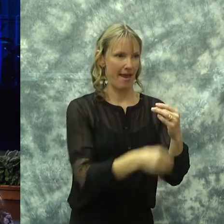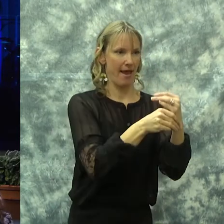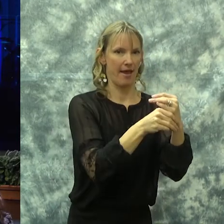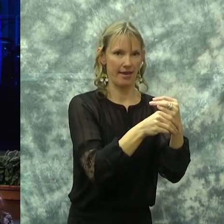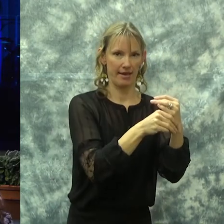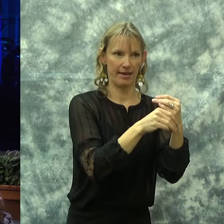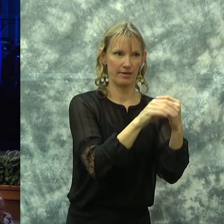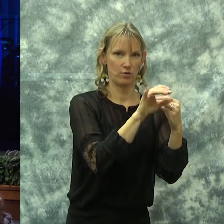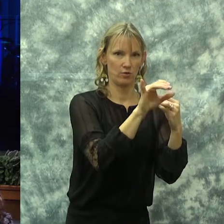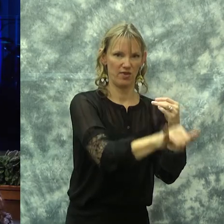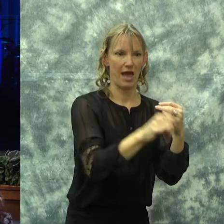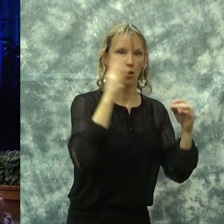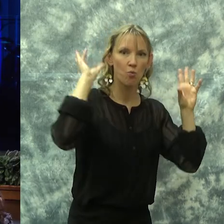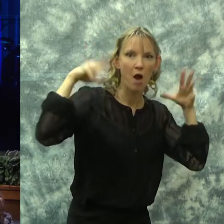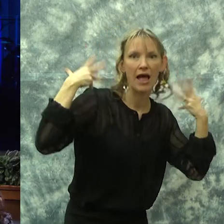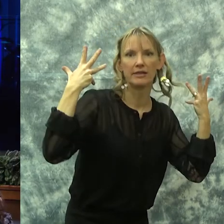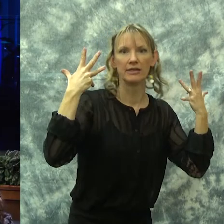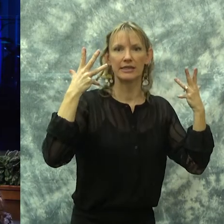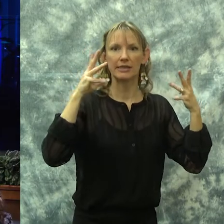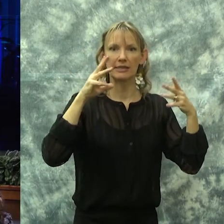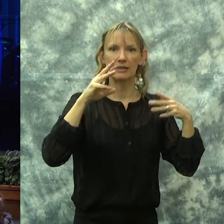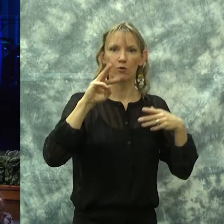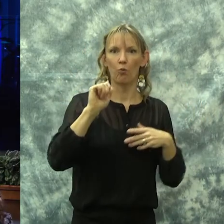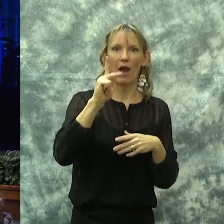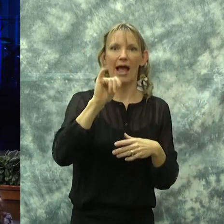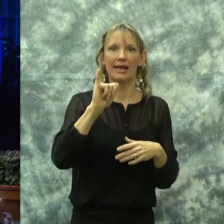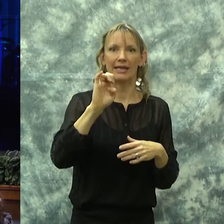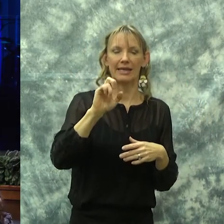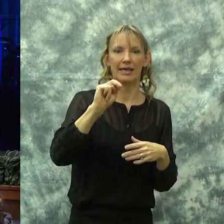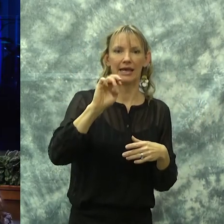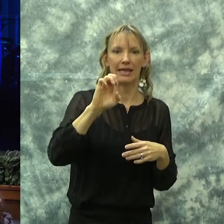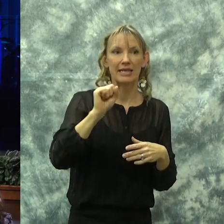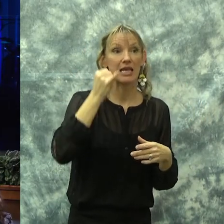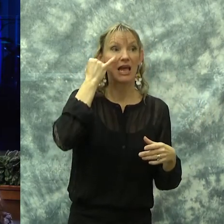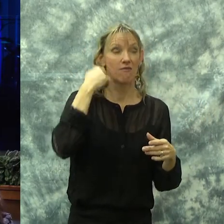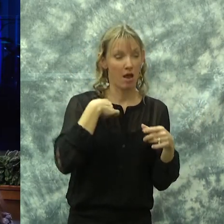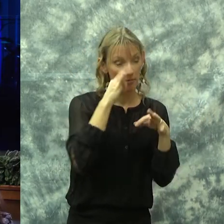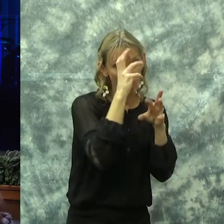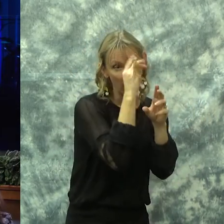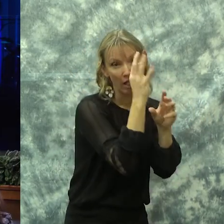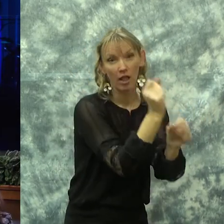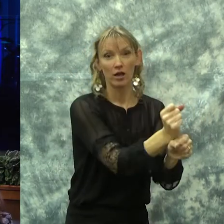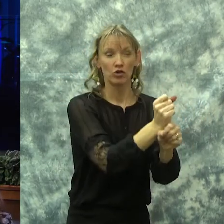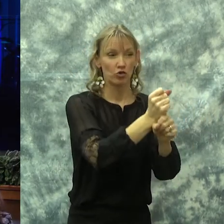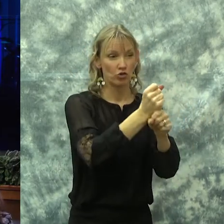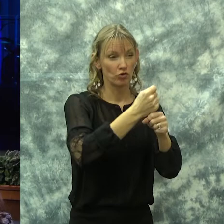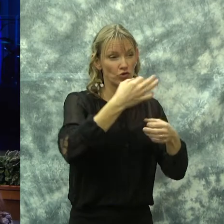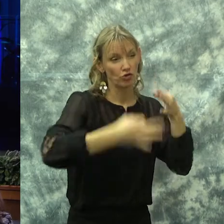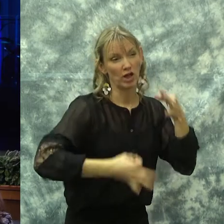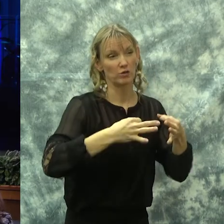to wildness, wackiness. If I'm too caught up in being in